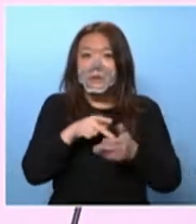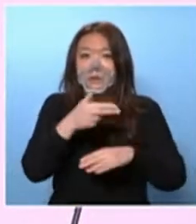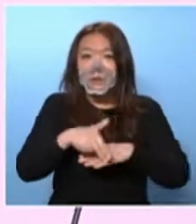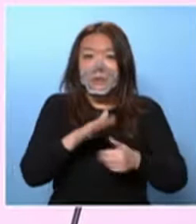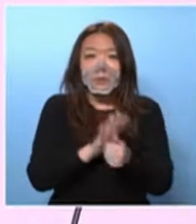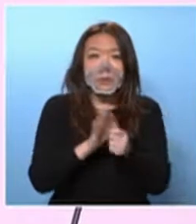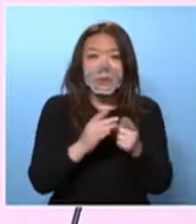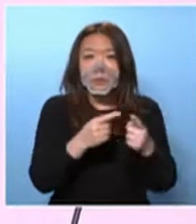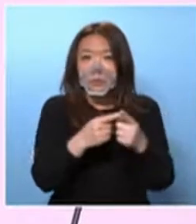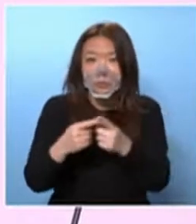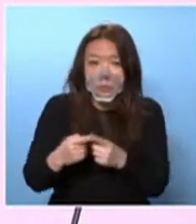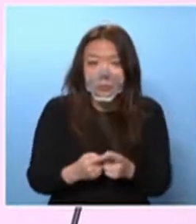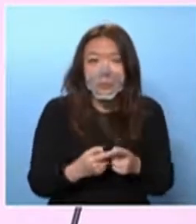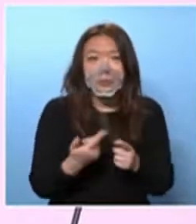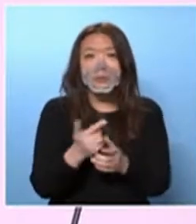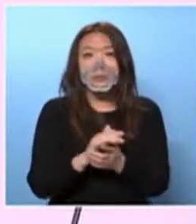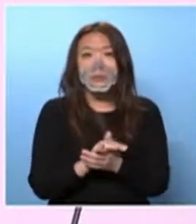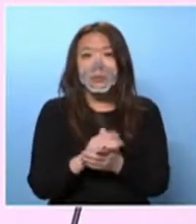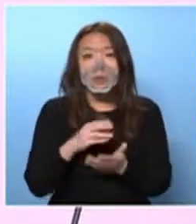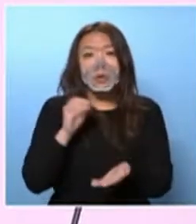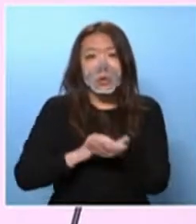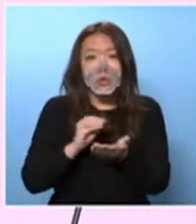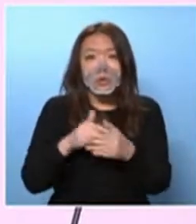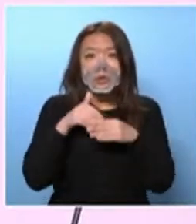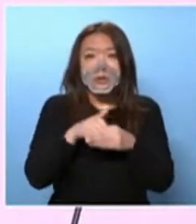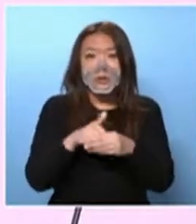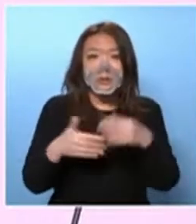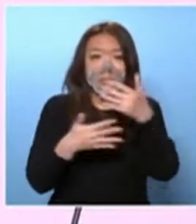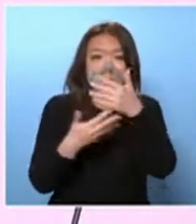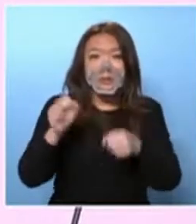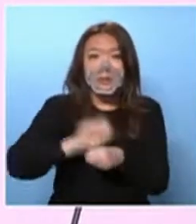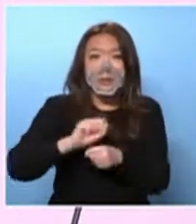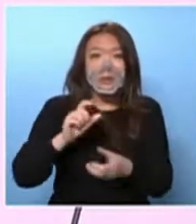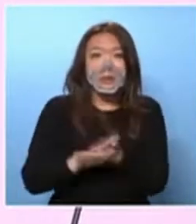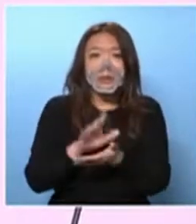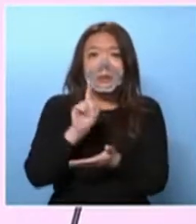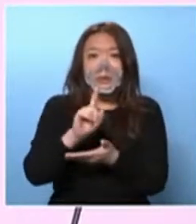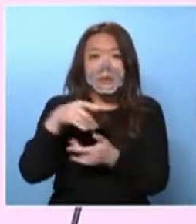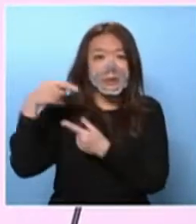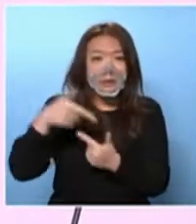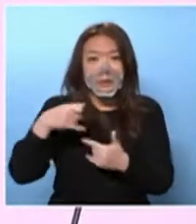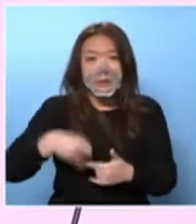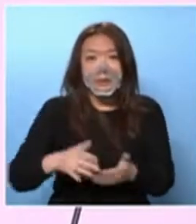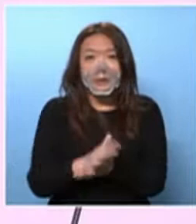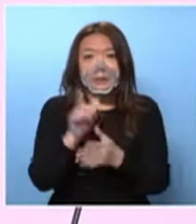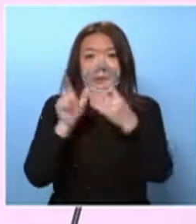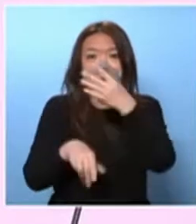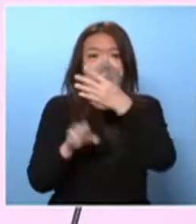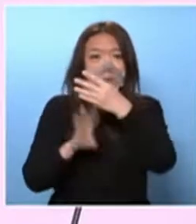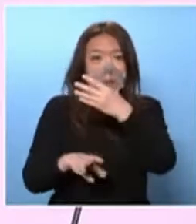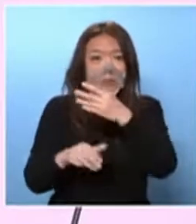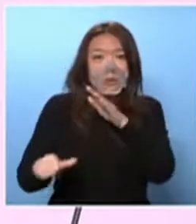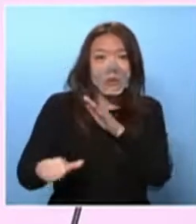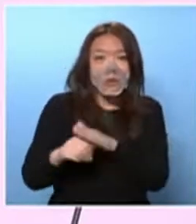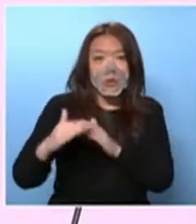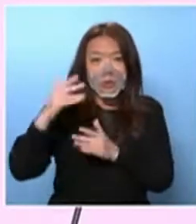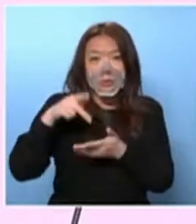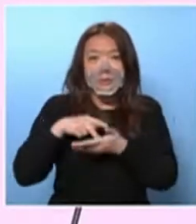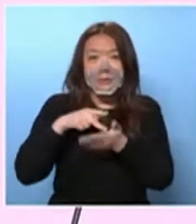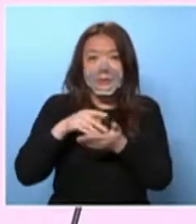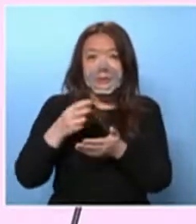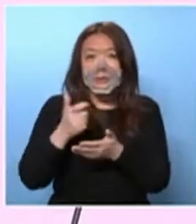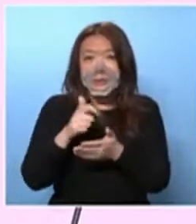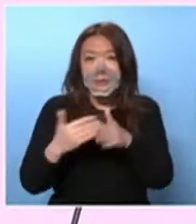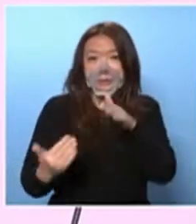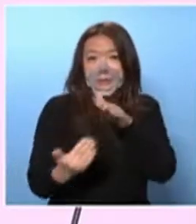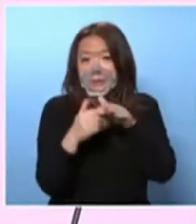last year has helped a lot of people. I will extend the scheme for 1 year until the end of April next year. The maximum loan